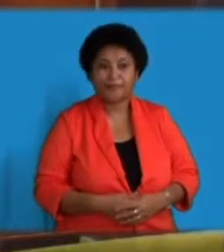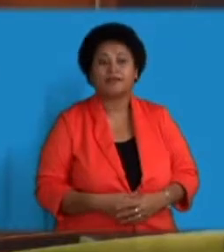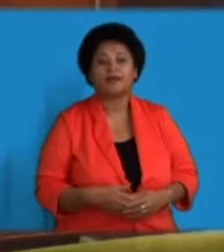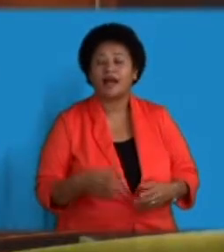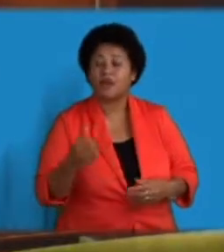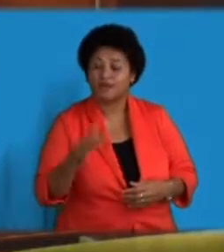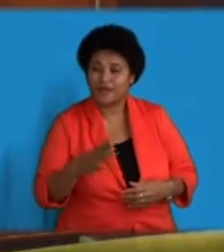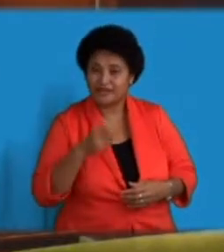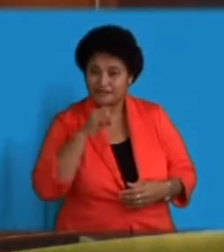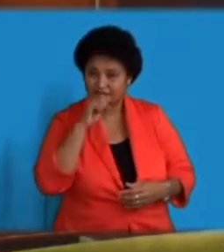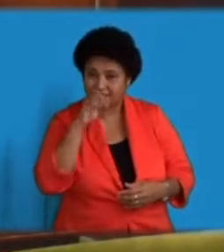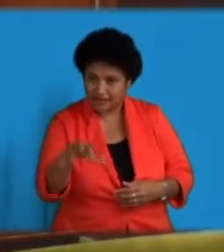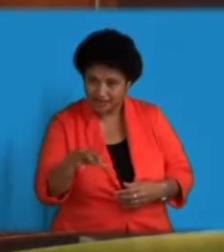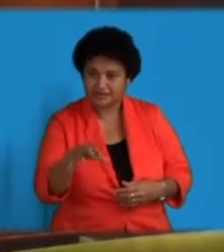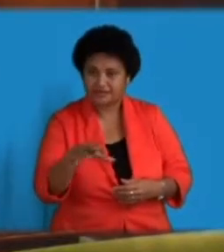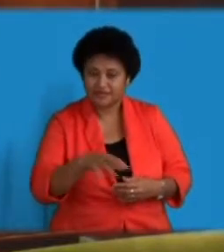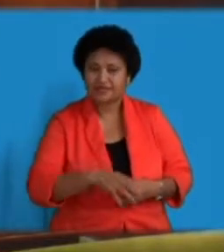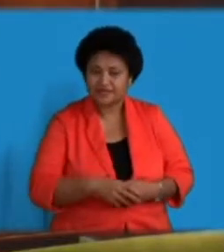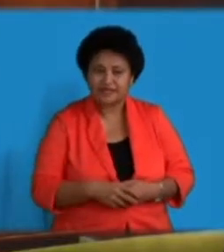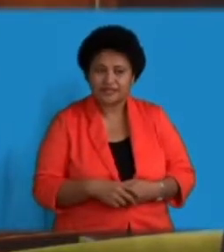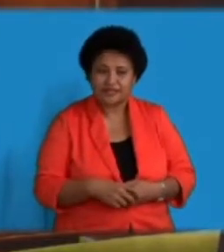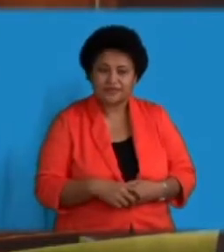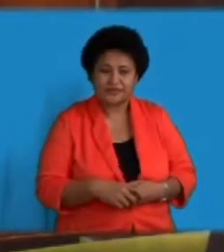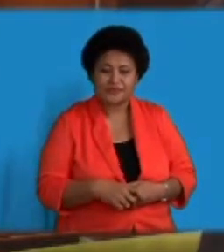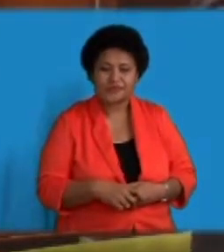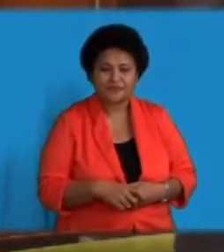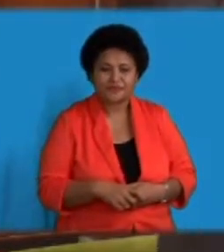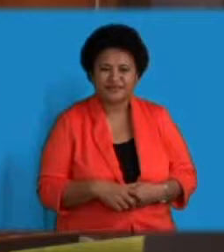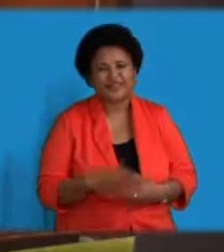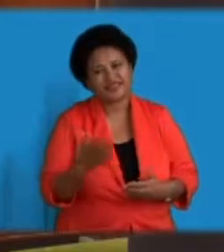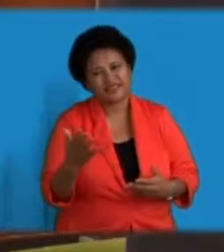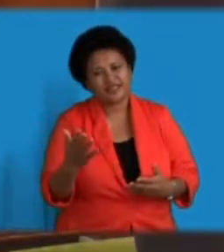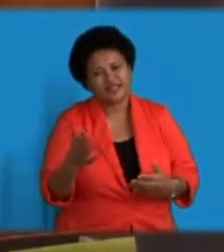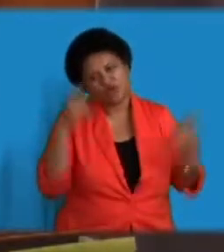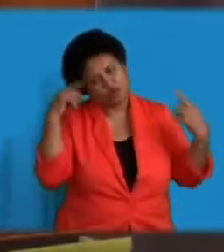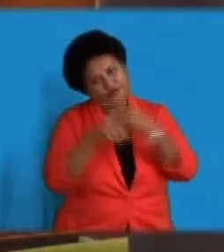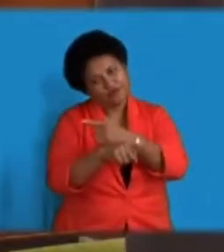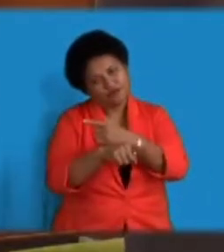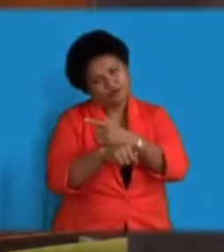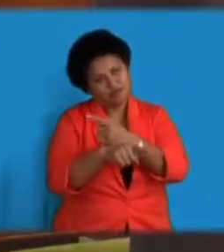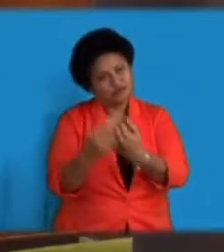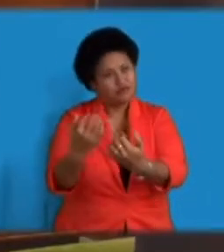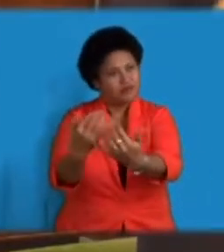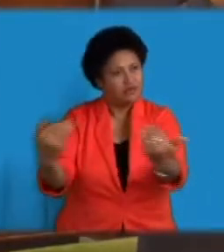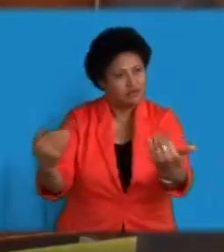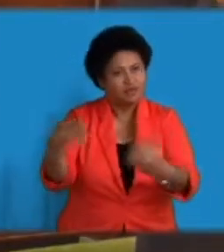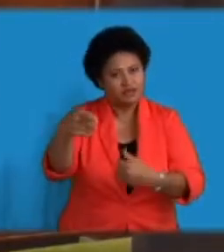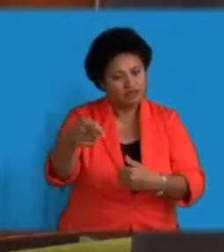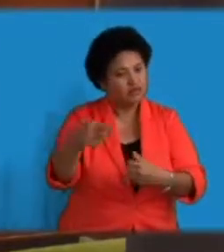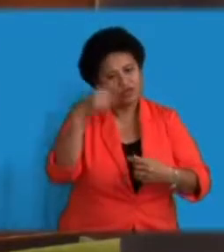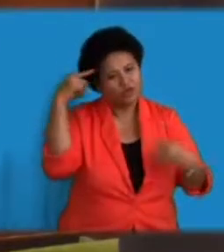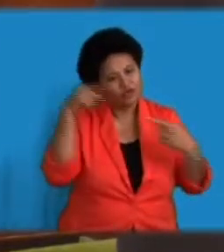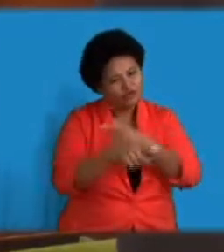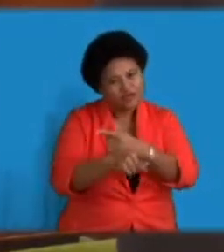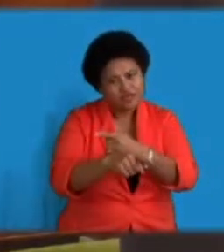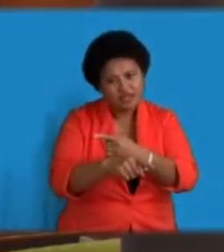Again, Madam Speaker, I think, Madam Speaker, they're very confused again. Again, I don't want to say these things, but it's very confusing.